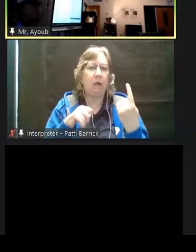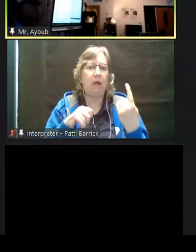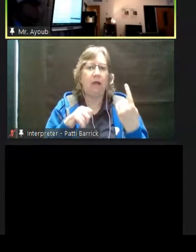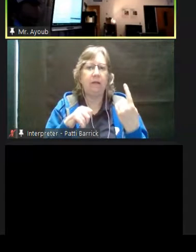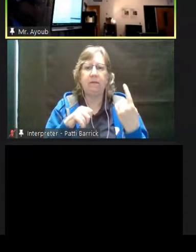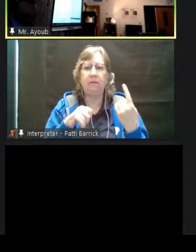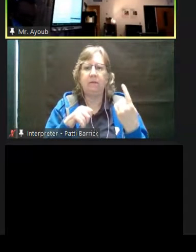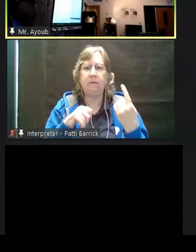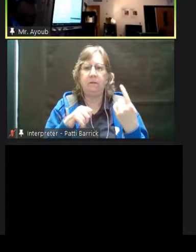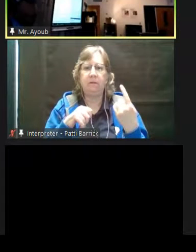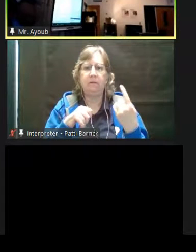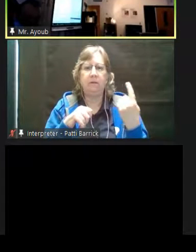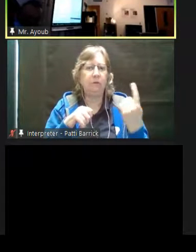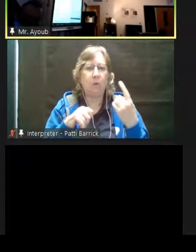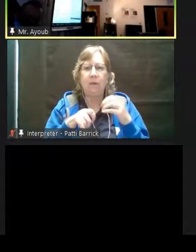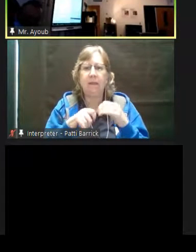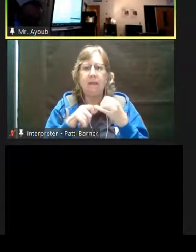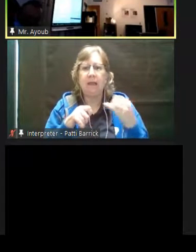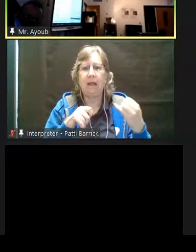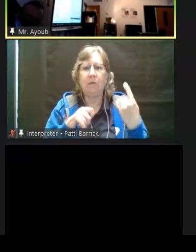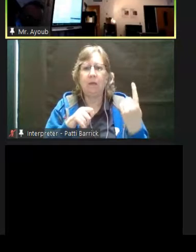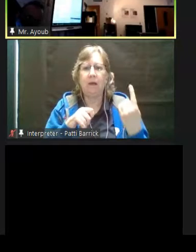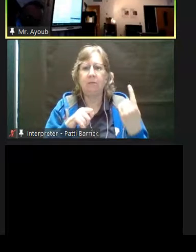to line 1. So it's only in line 1.